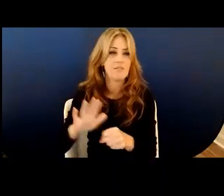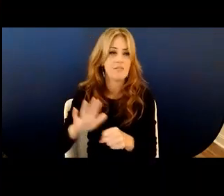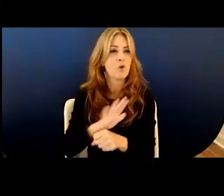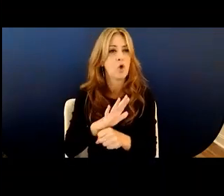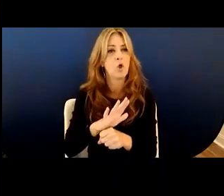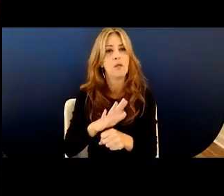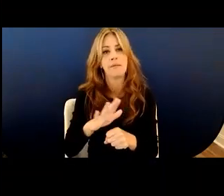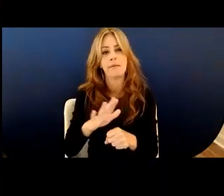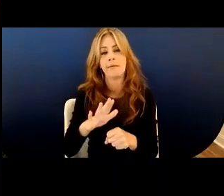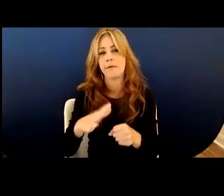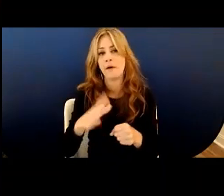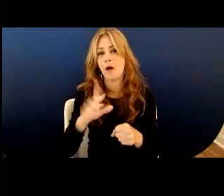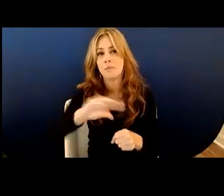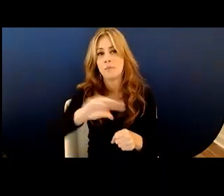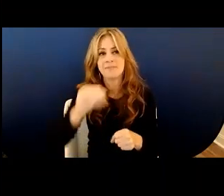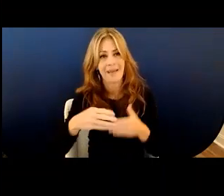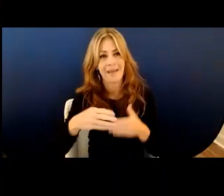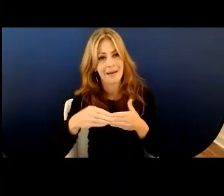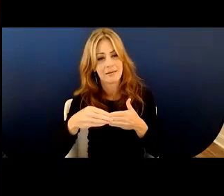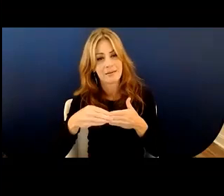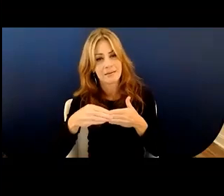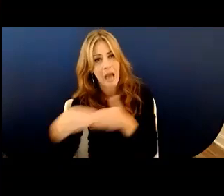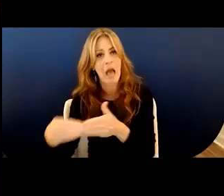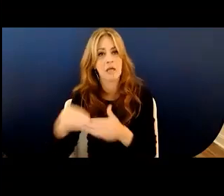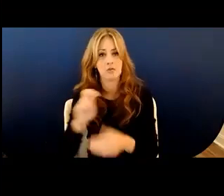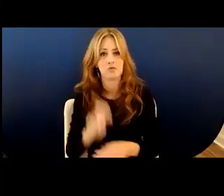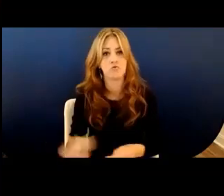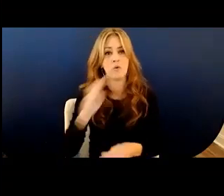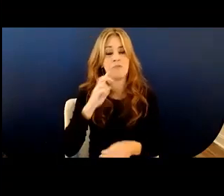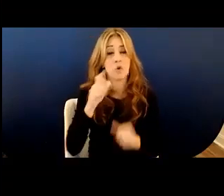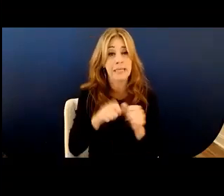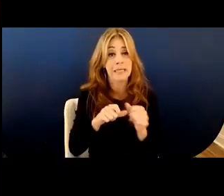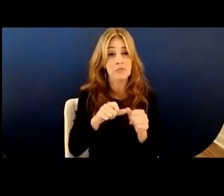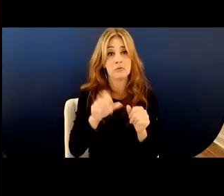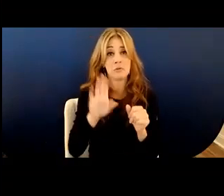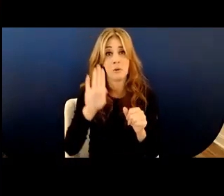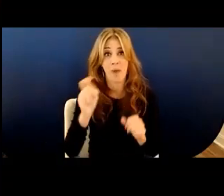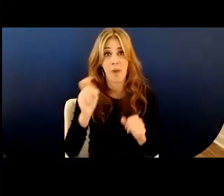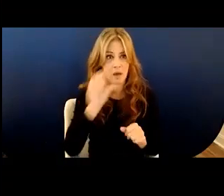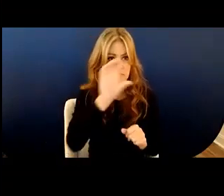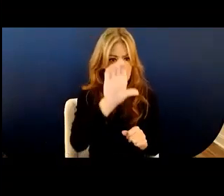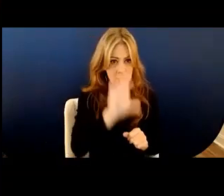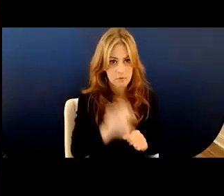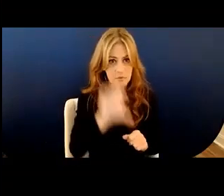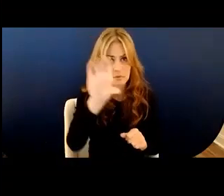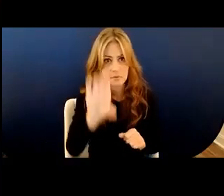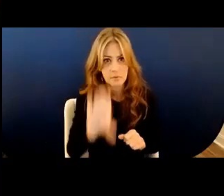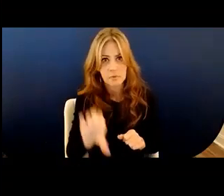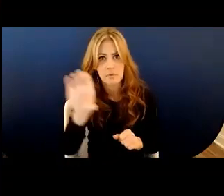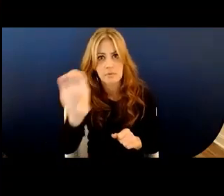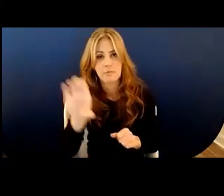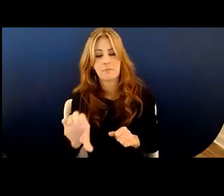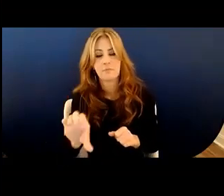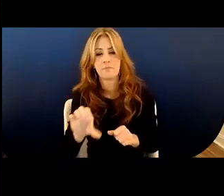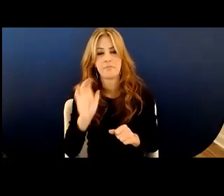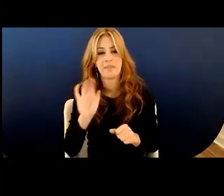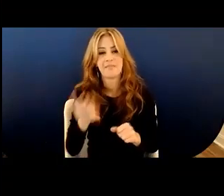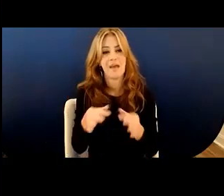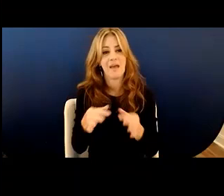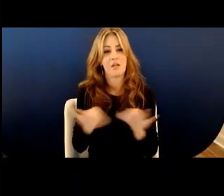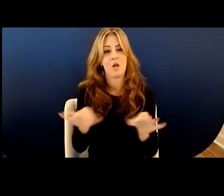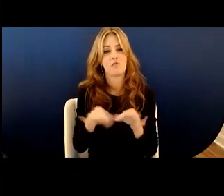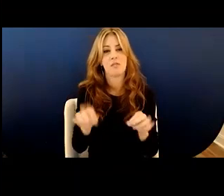like, taking people through each of the content boxes. You can also use a narration as a way of framing your research and